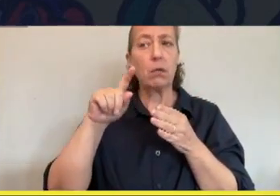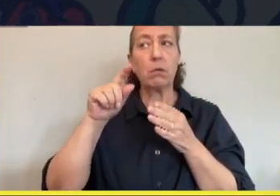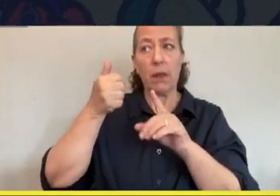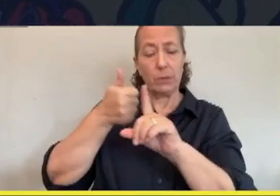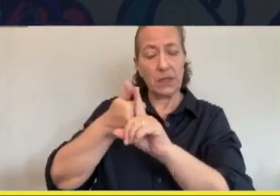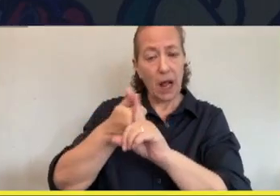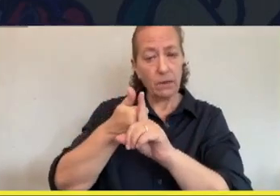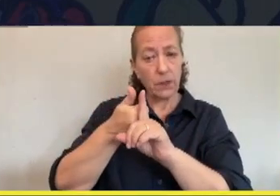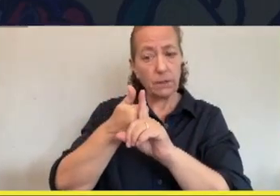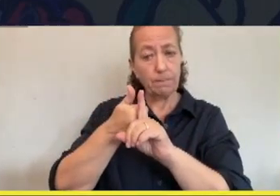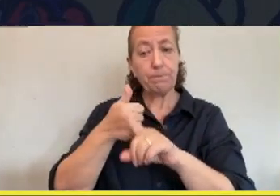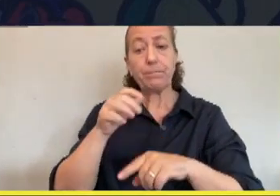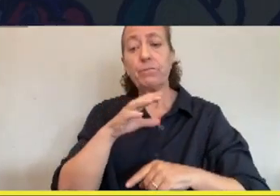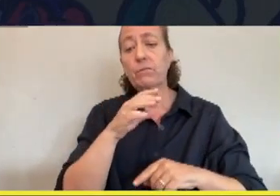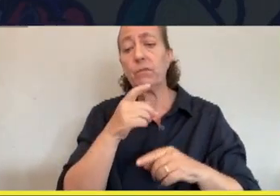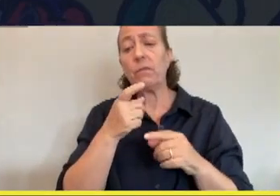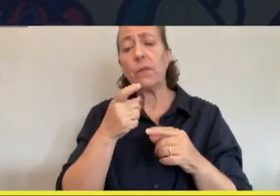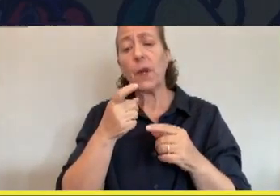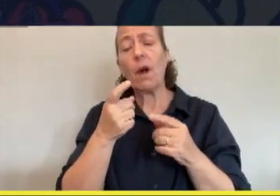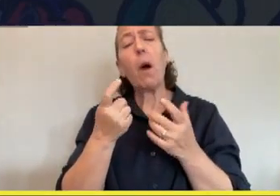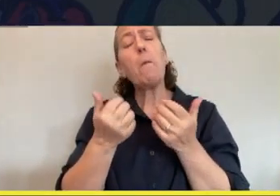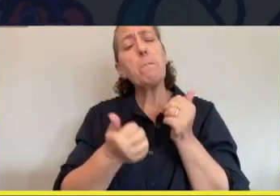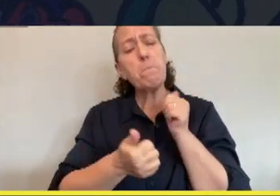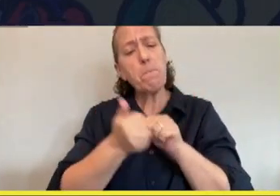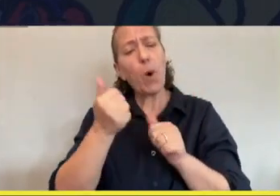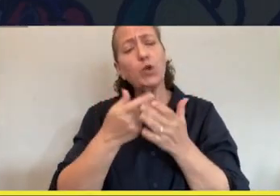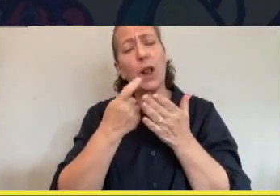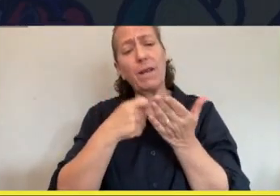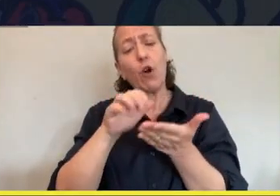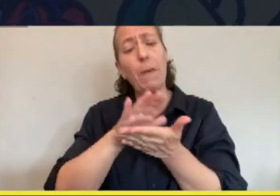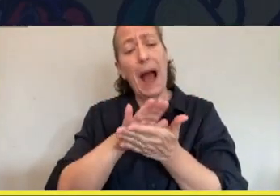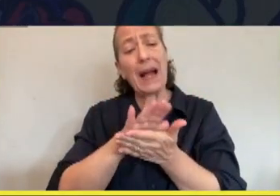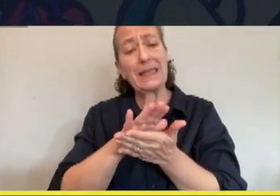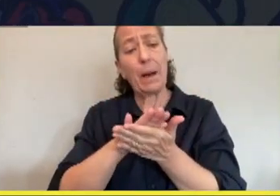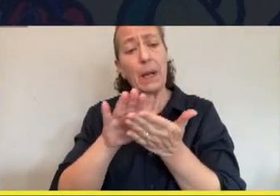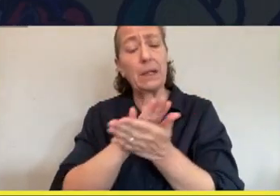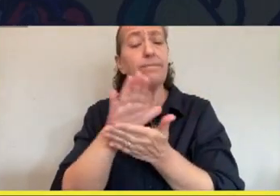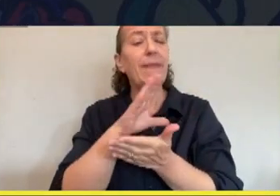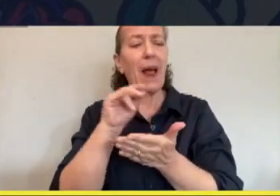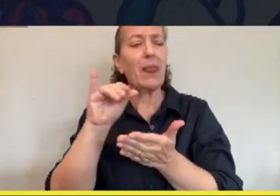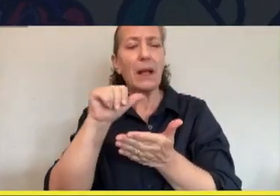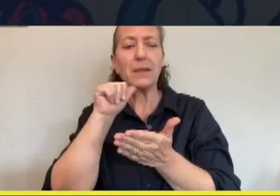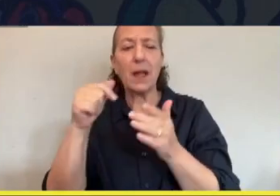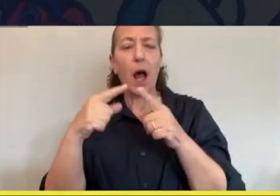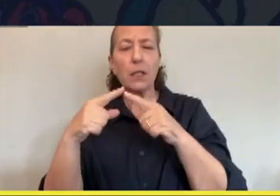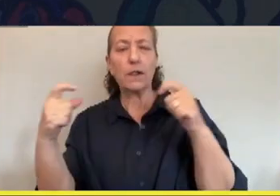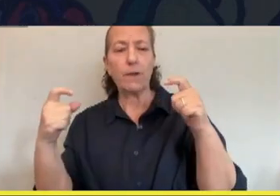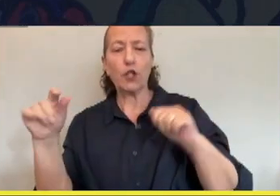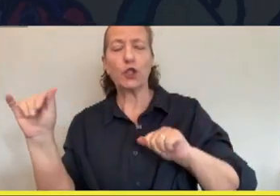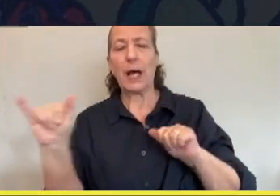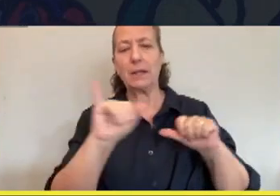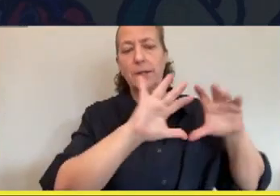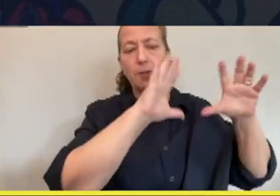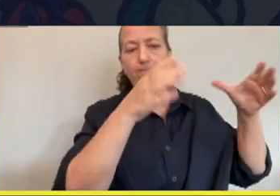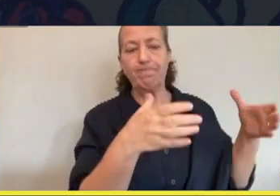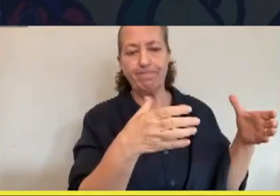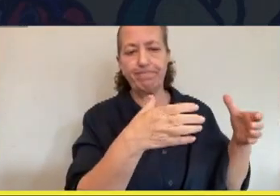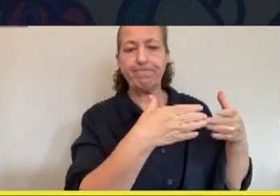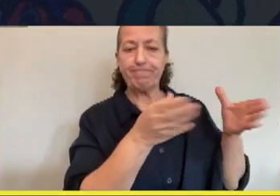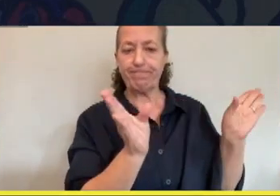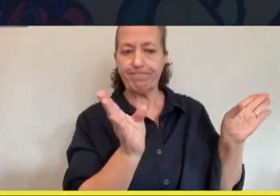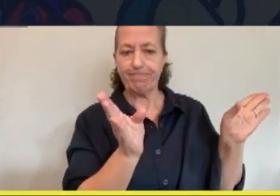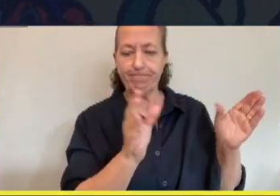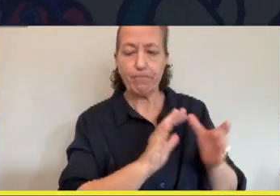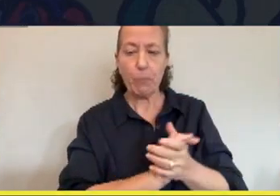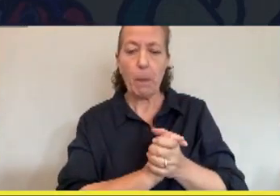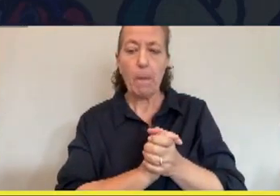affairs, drawn largely from academic institutions, are not as diverse as the population at large. We have a comprehensive equity agenda